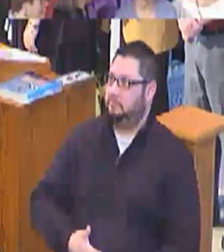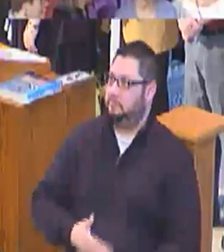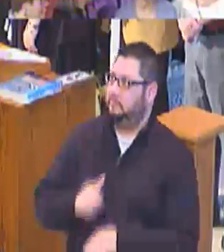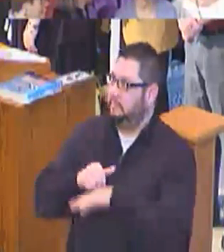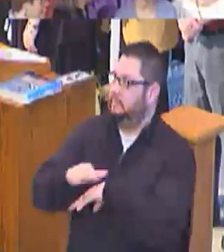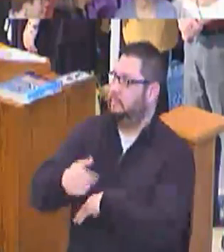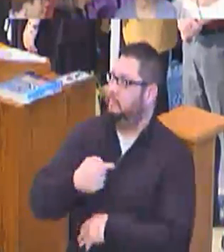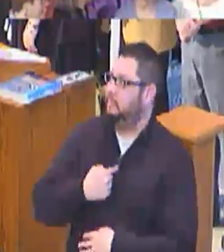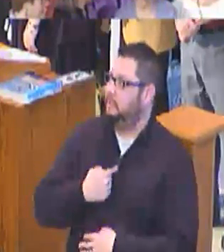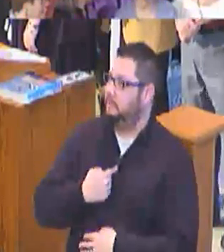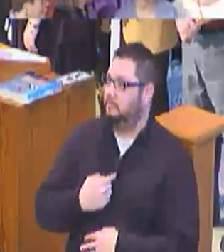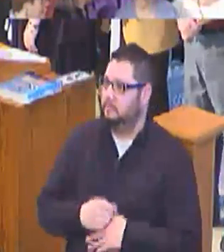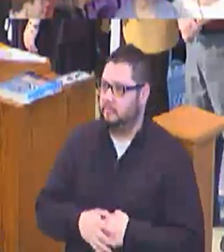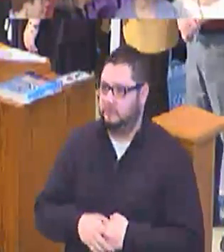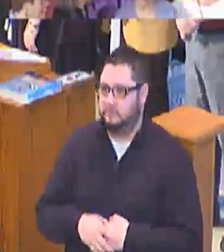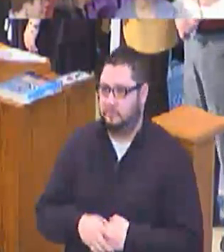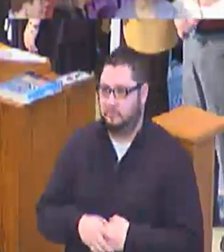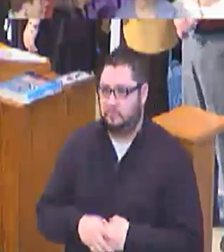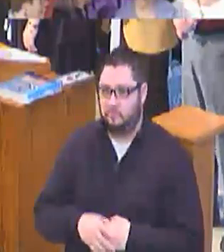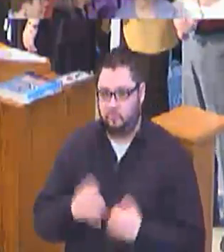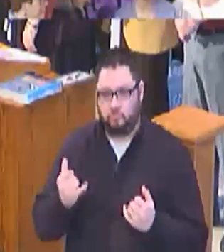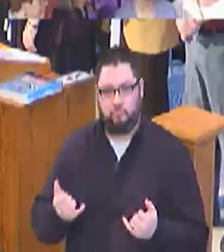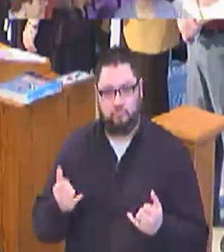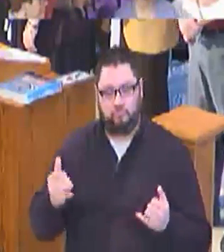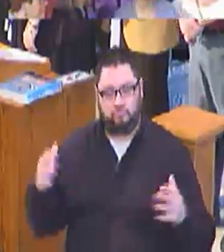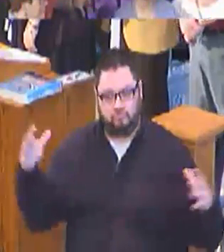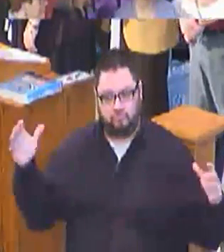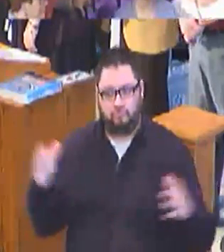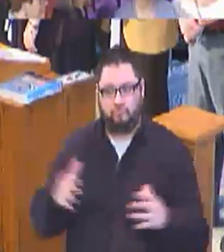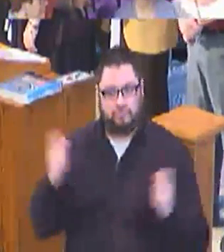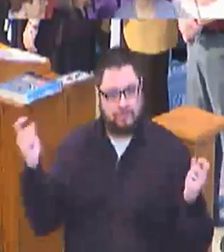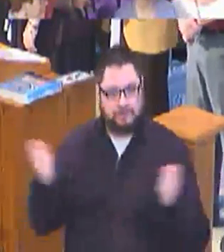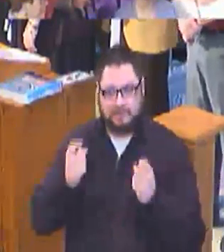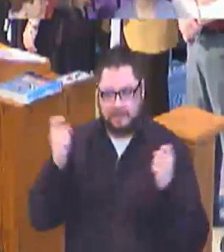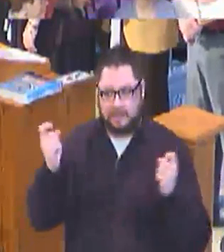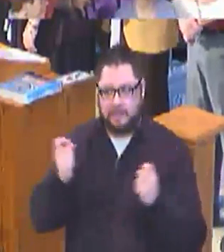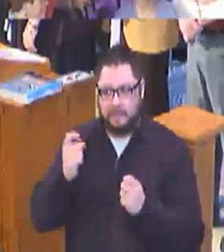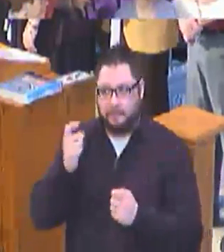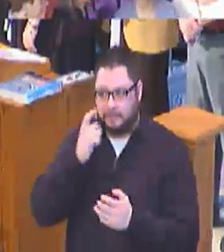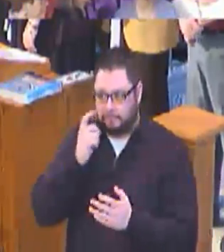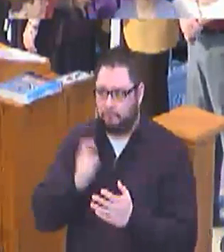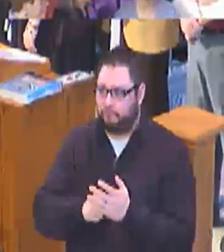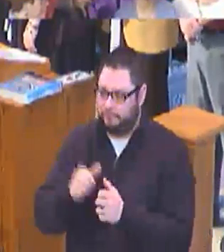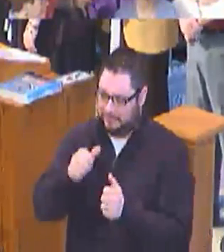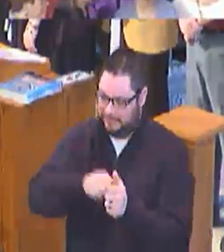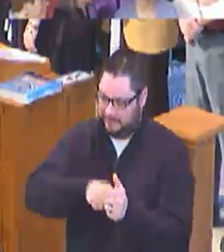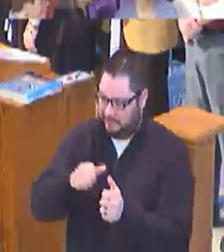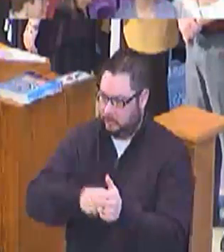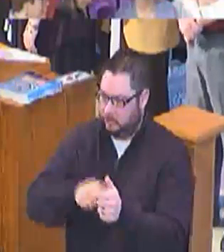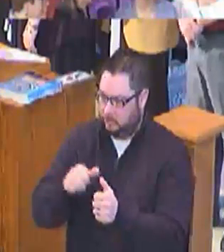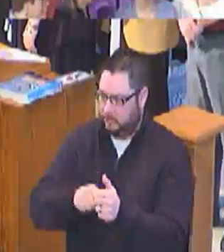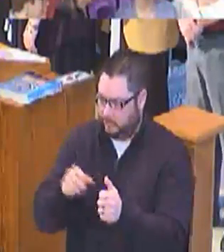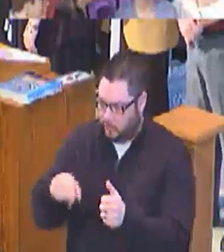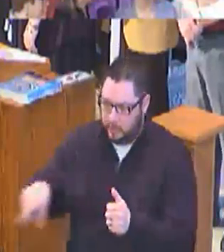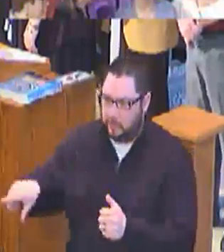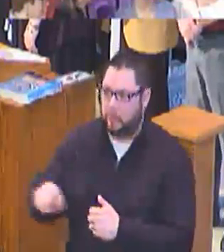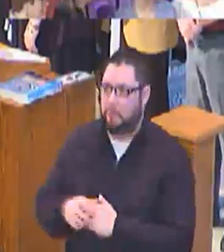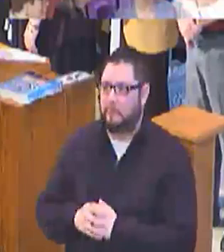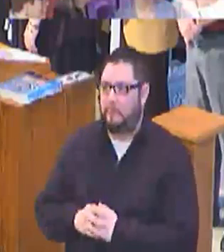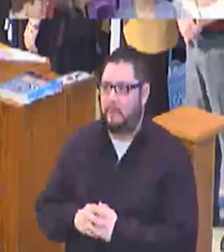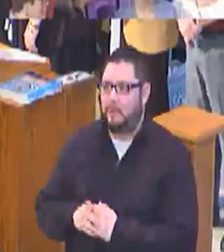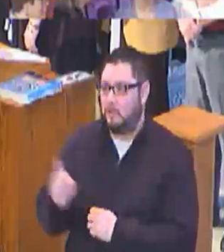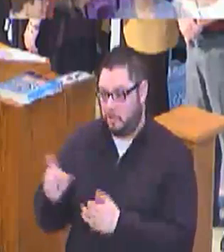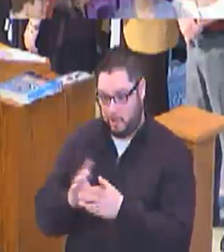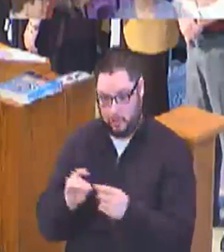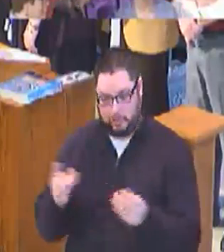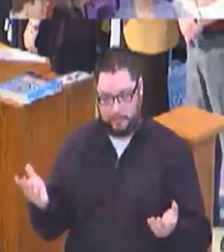me. Today we gather to celebrate and recognize each and every one of you, for you have